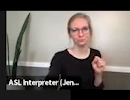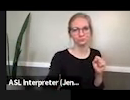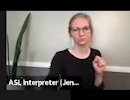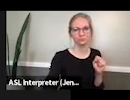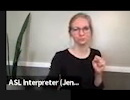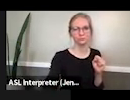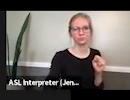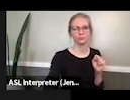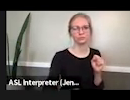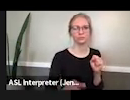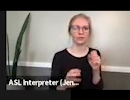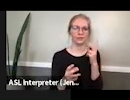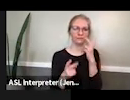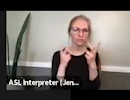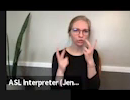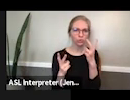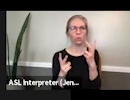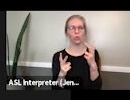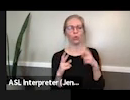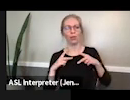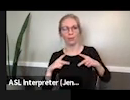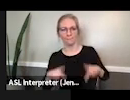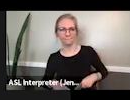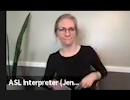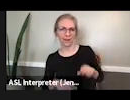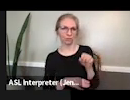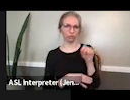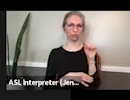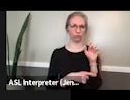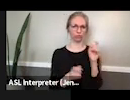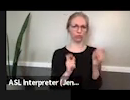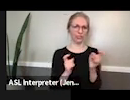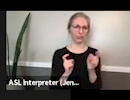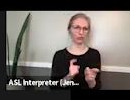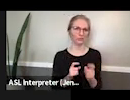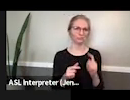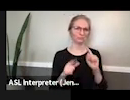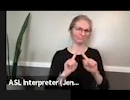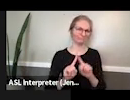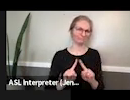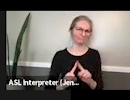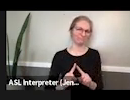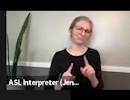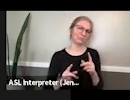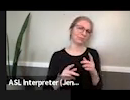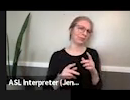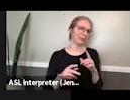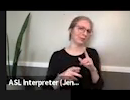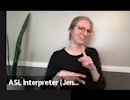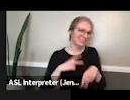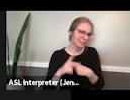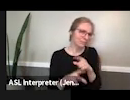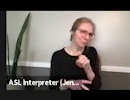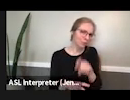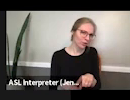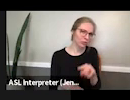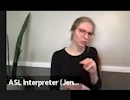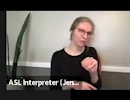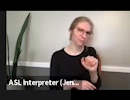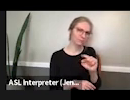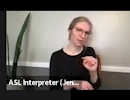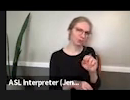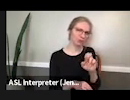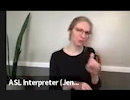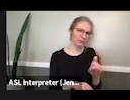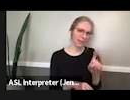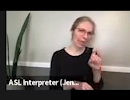they're postural changes. So you have the information about the kinds of questions the matrix asks.